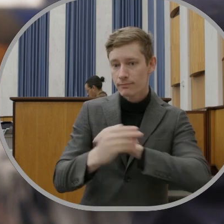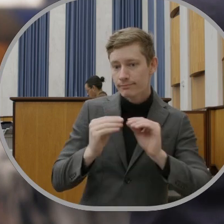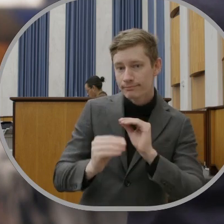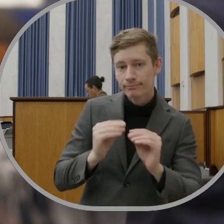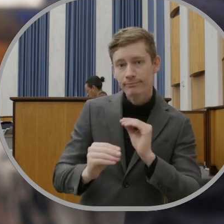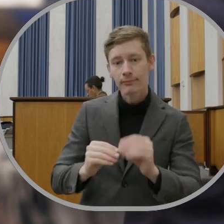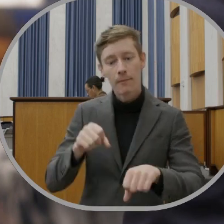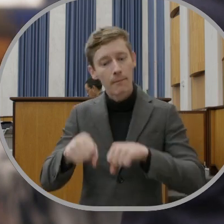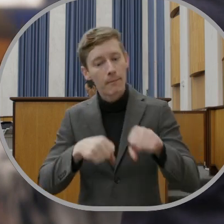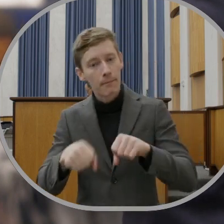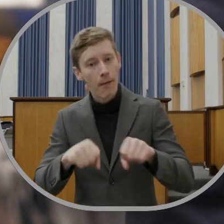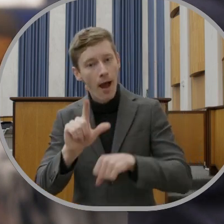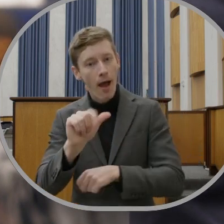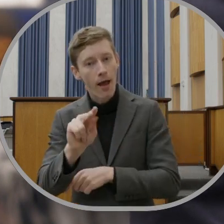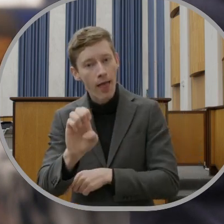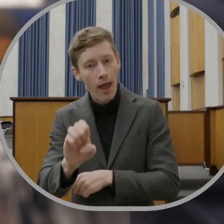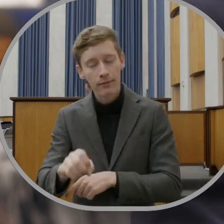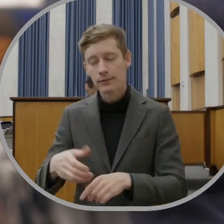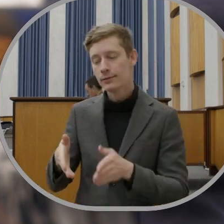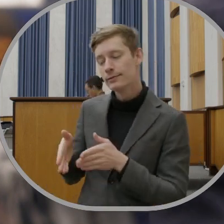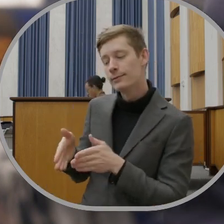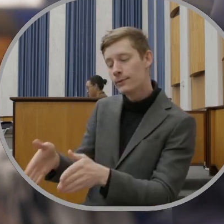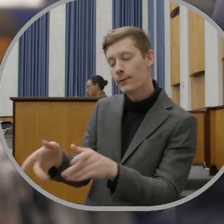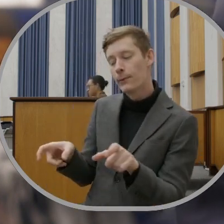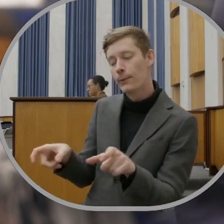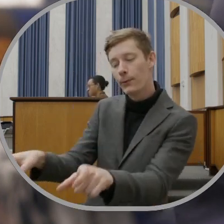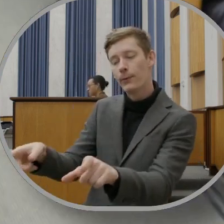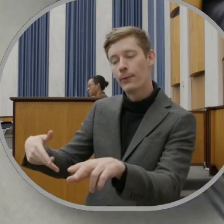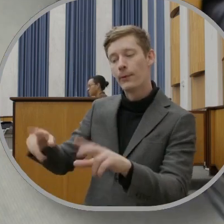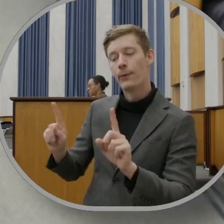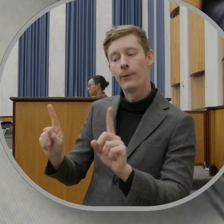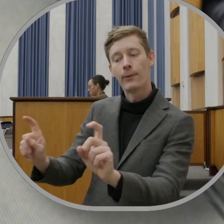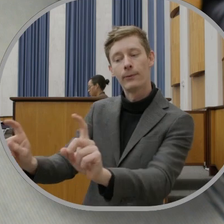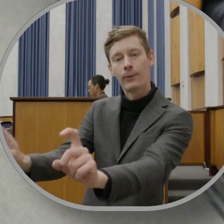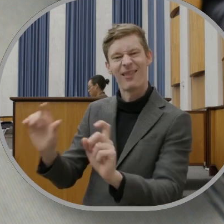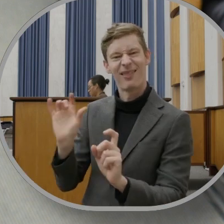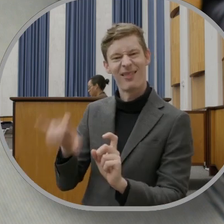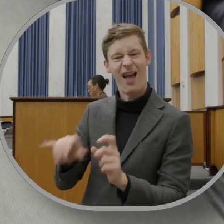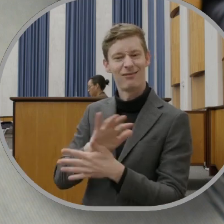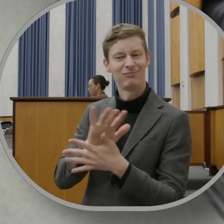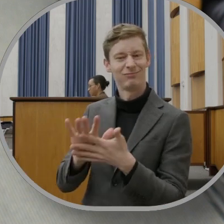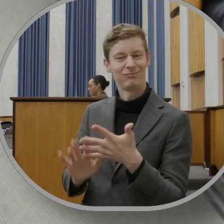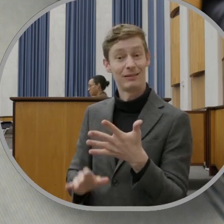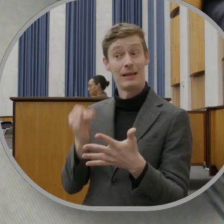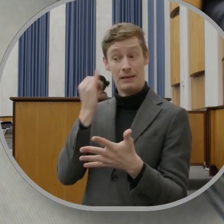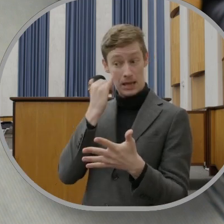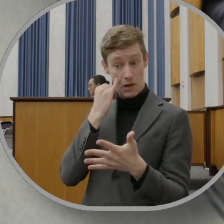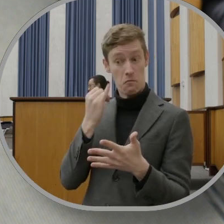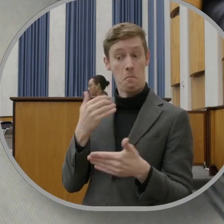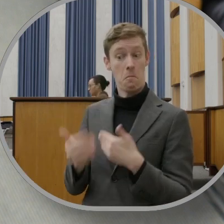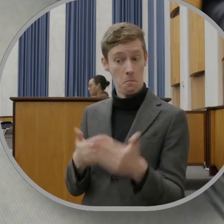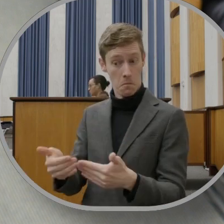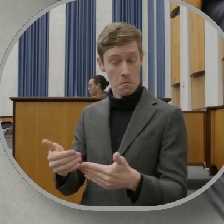lanes, and sidewalk maintenance. If approved, we will have allocated